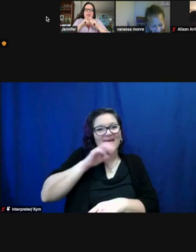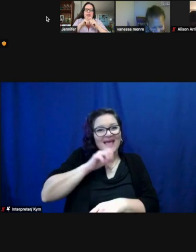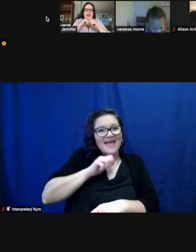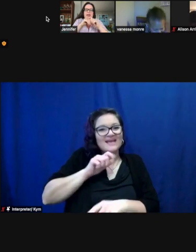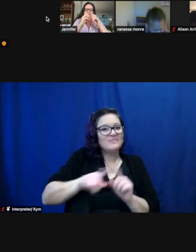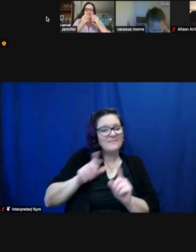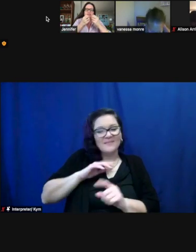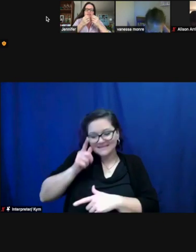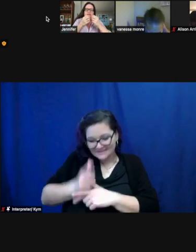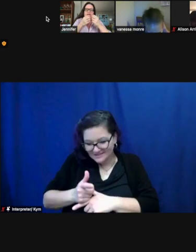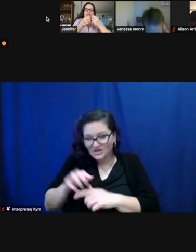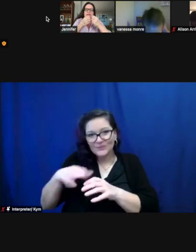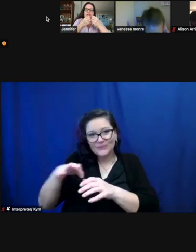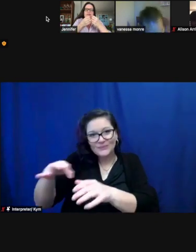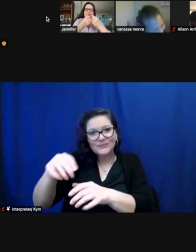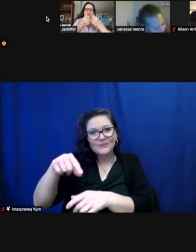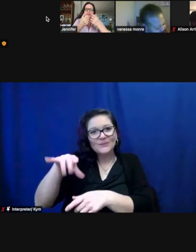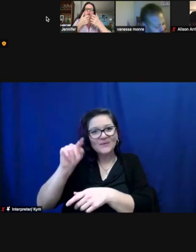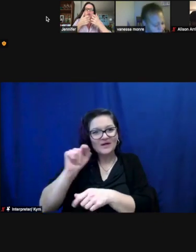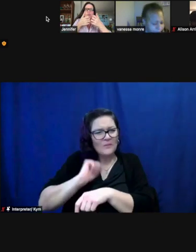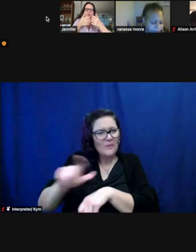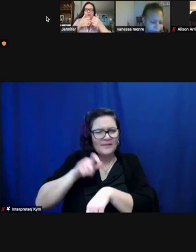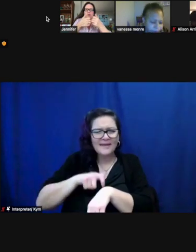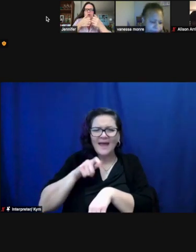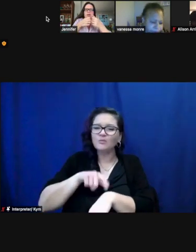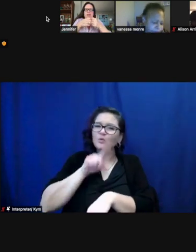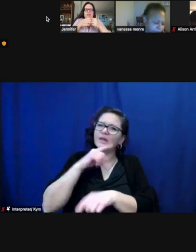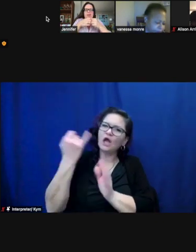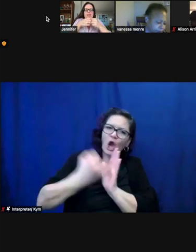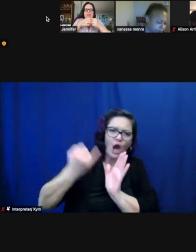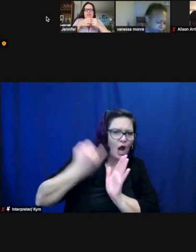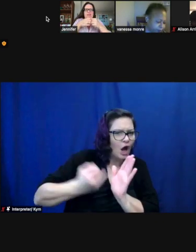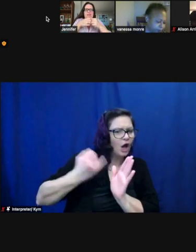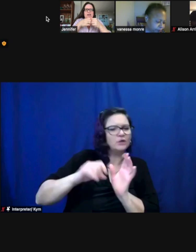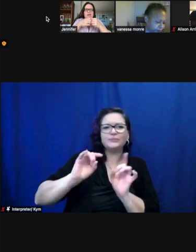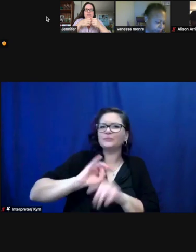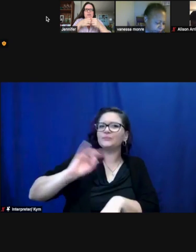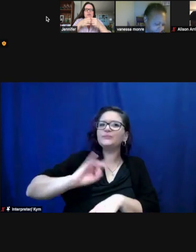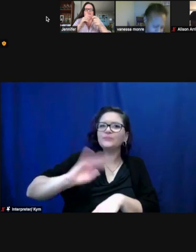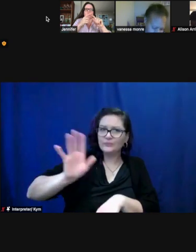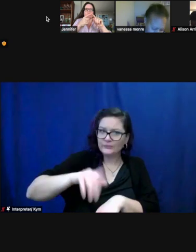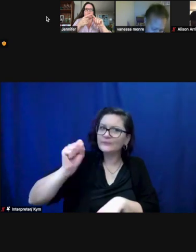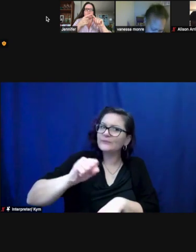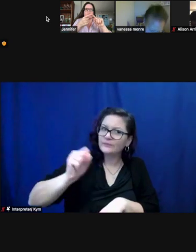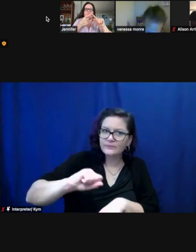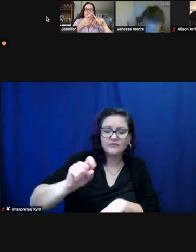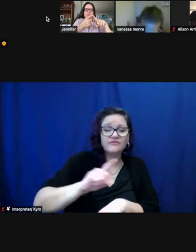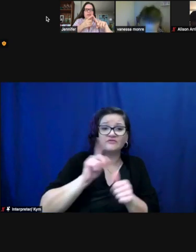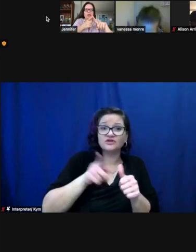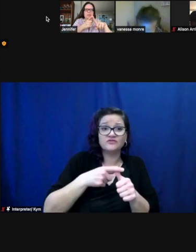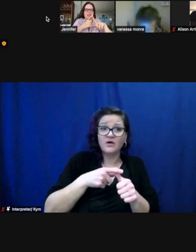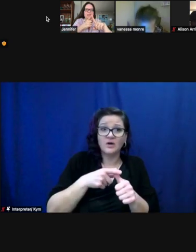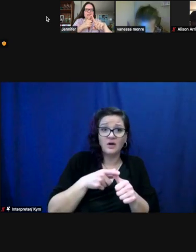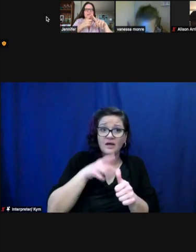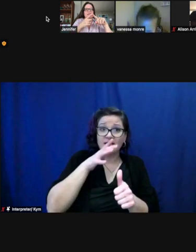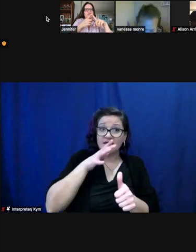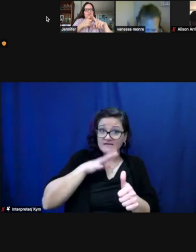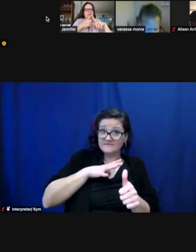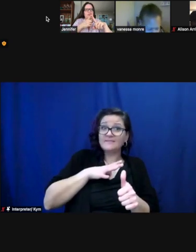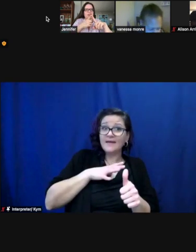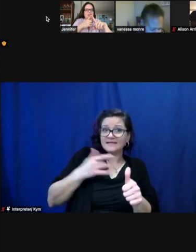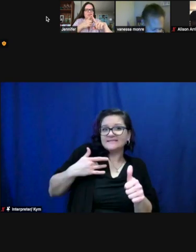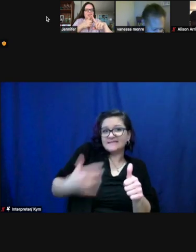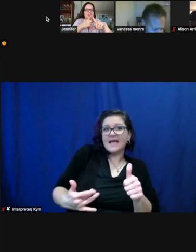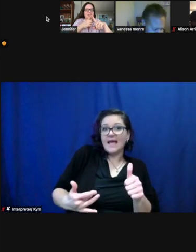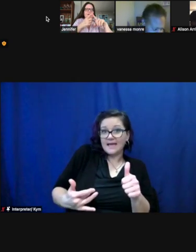time. And again, it's just an art form that I think is, first of all, it's female dominated too,